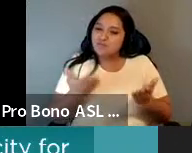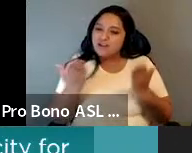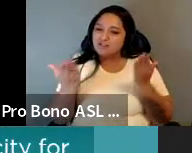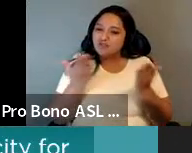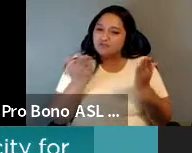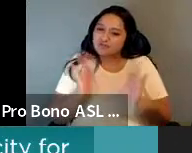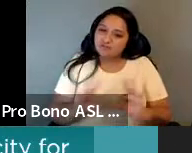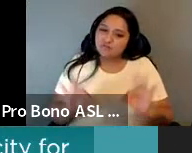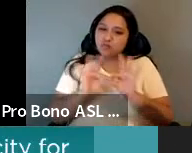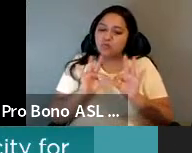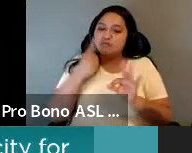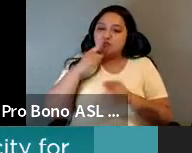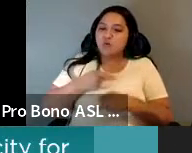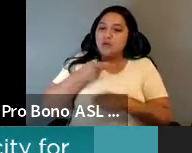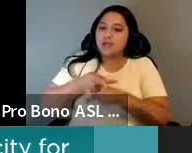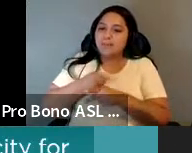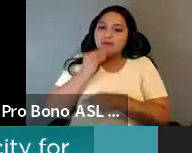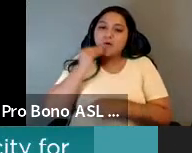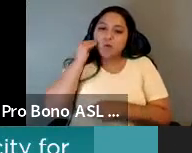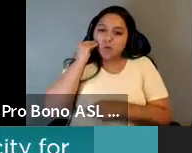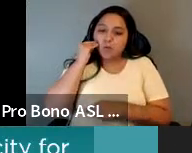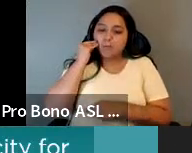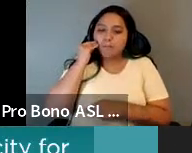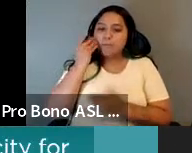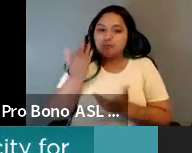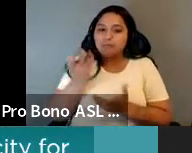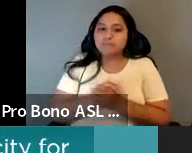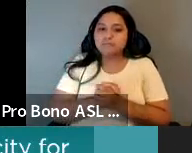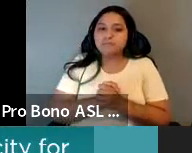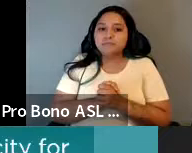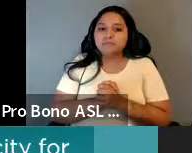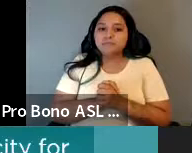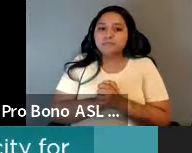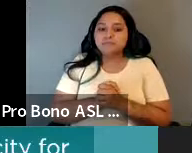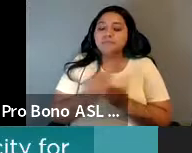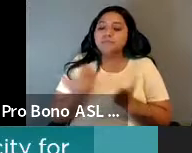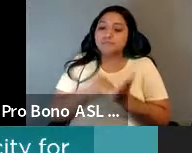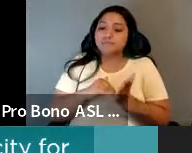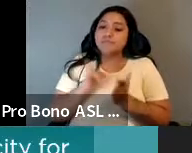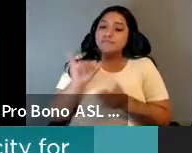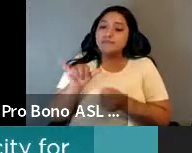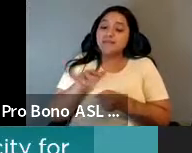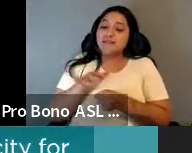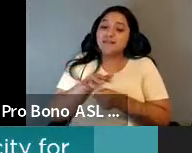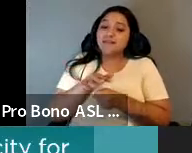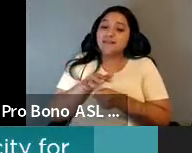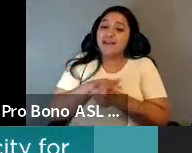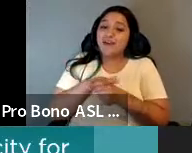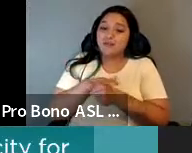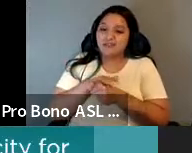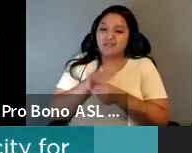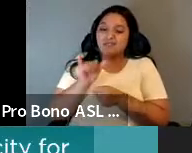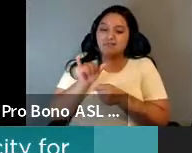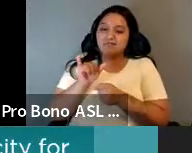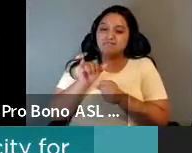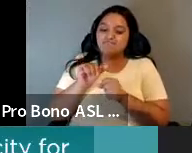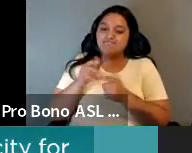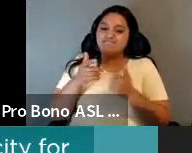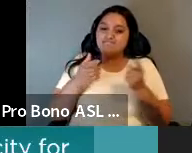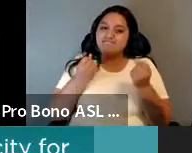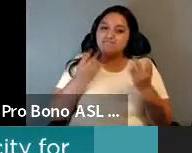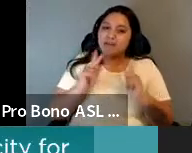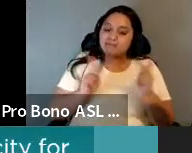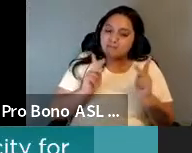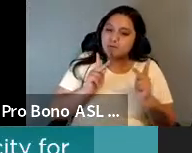that housing. And again, this is an area that we hear a lot from constituents. We also